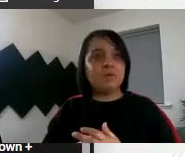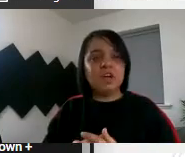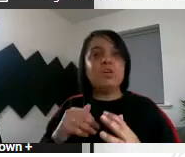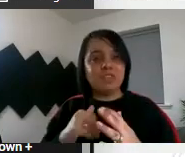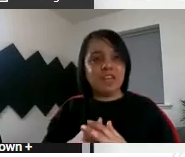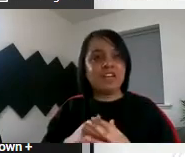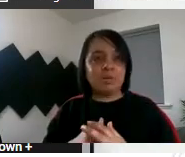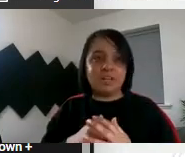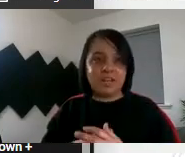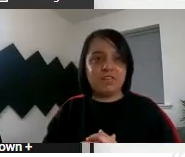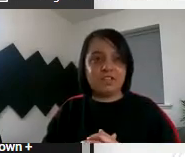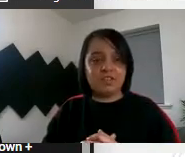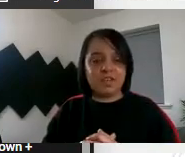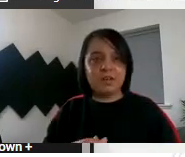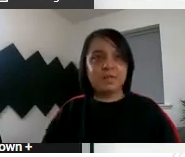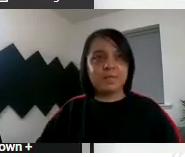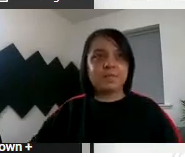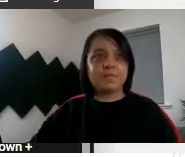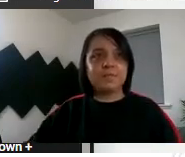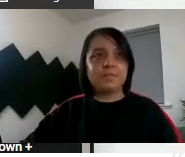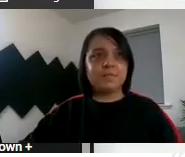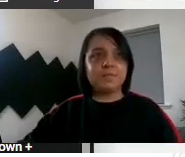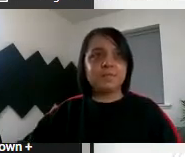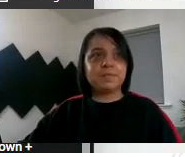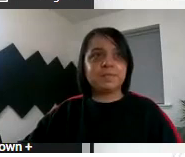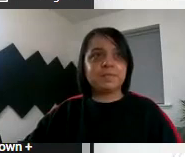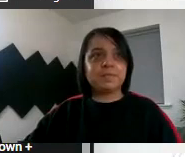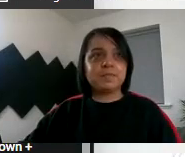you with getting a job in the care industry.